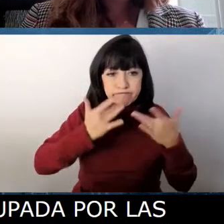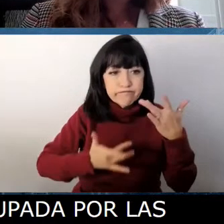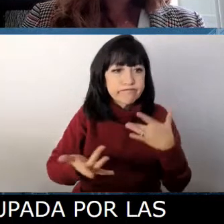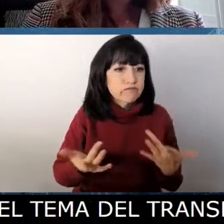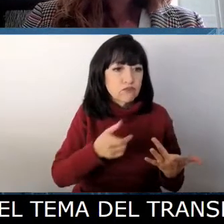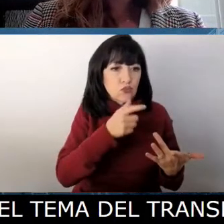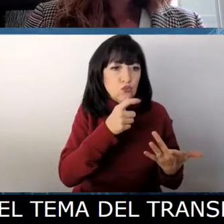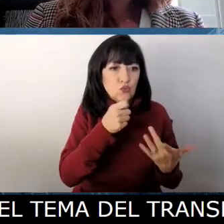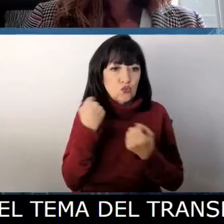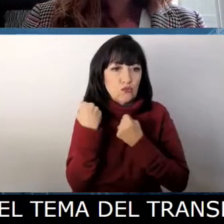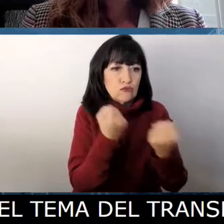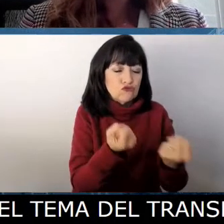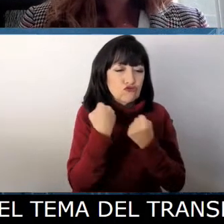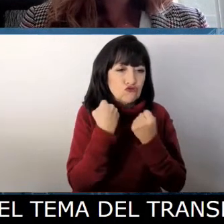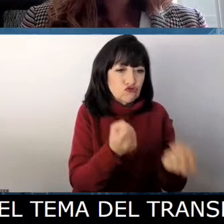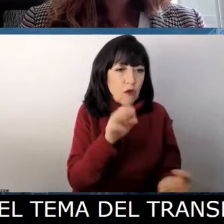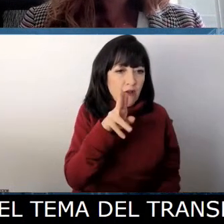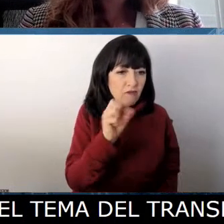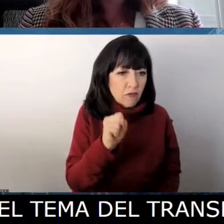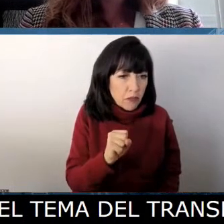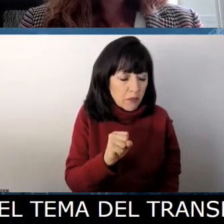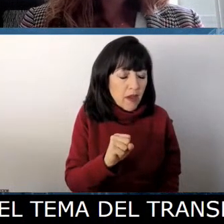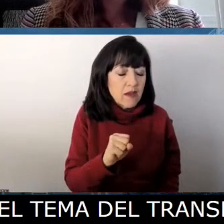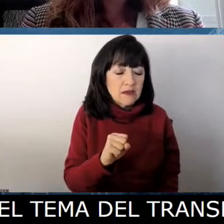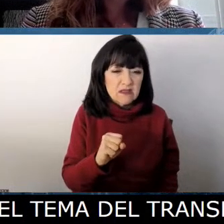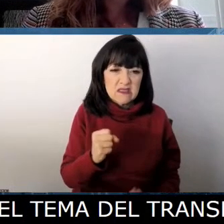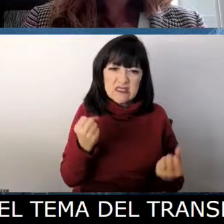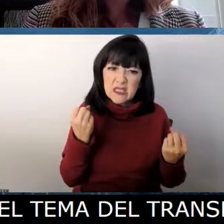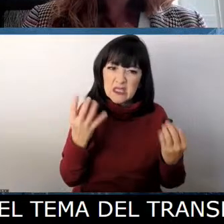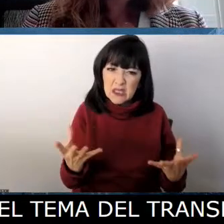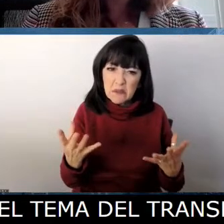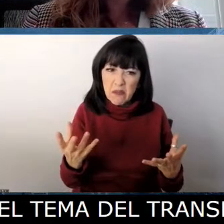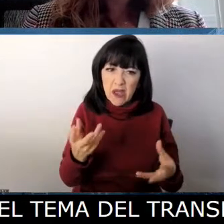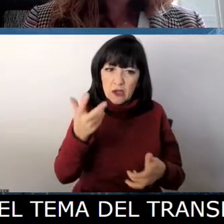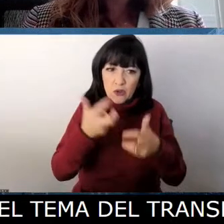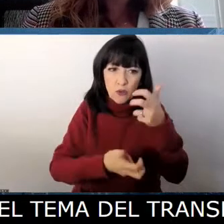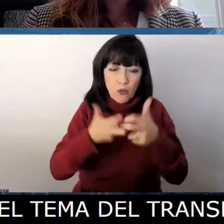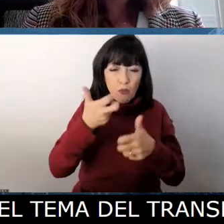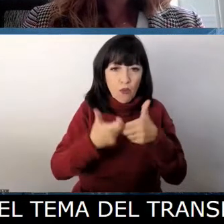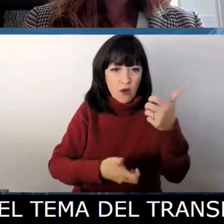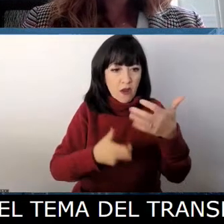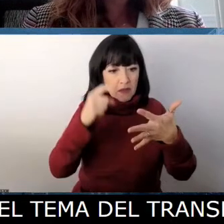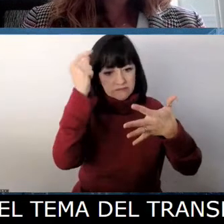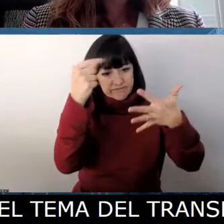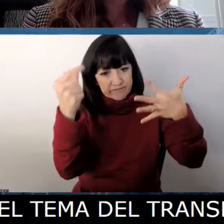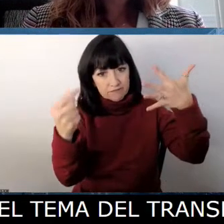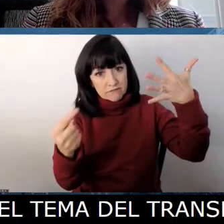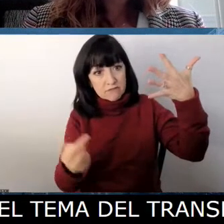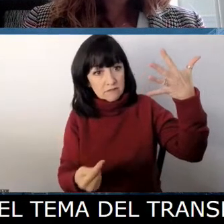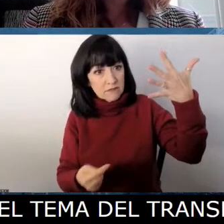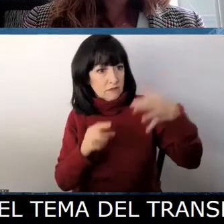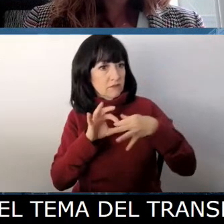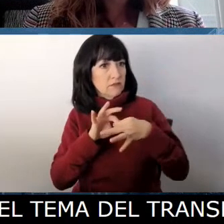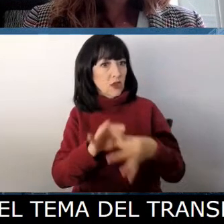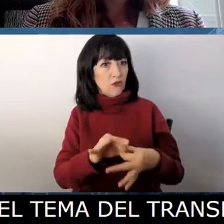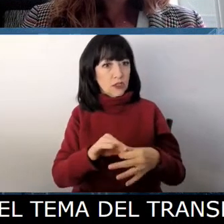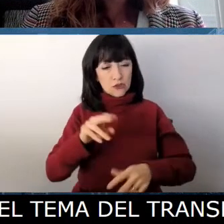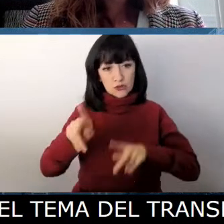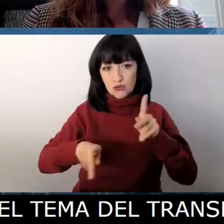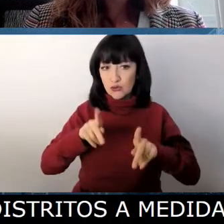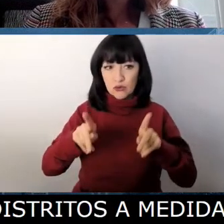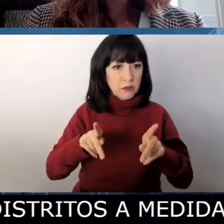move forward here? Yeah, it is something that we're paying a lot of attention to. It's a difficult one,